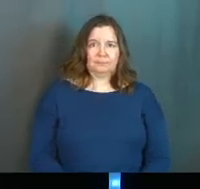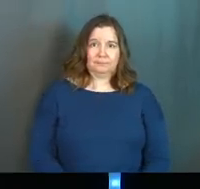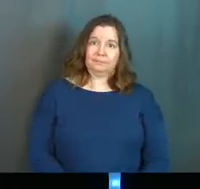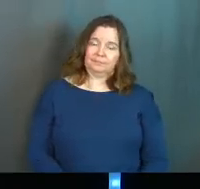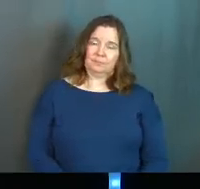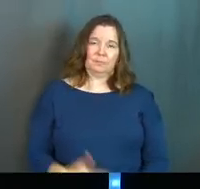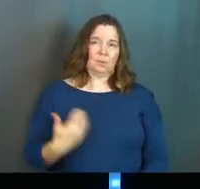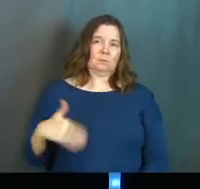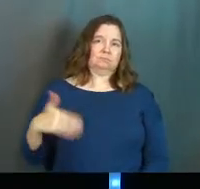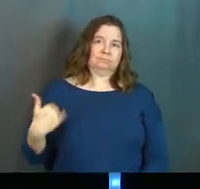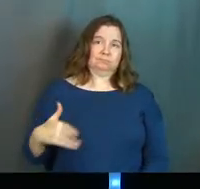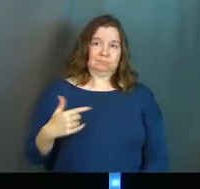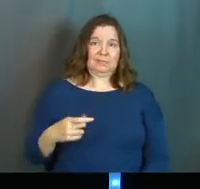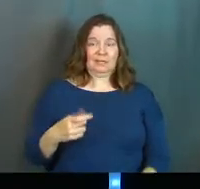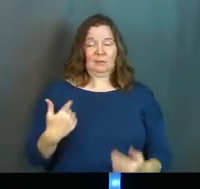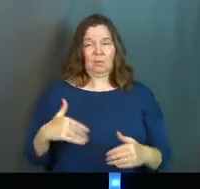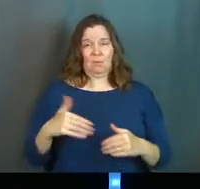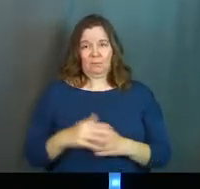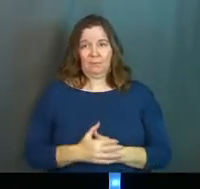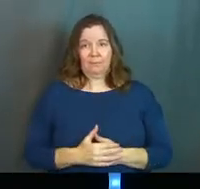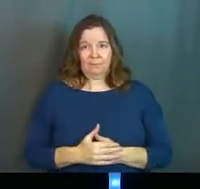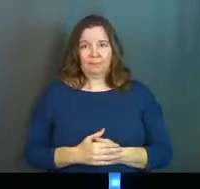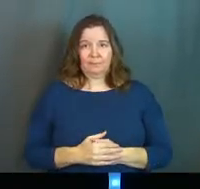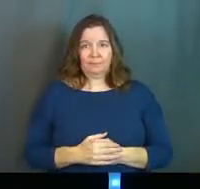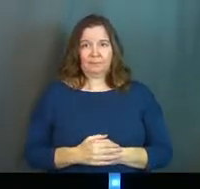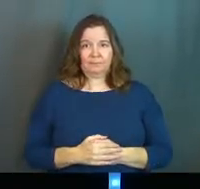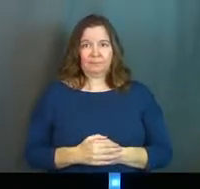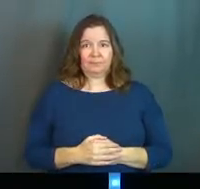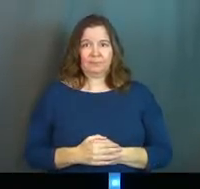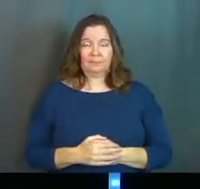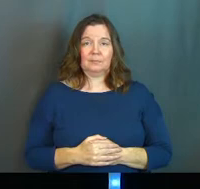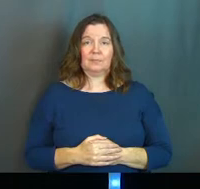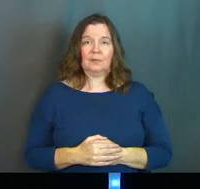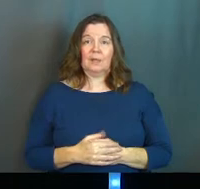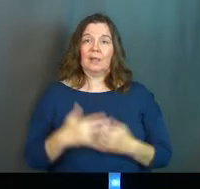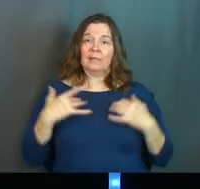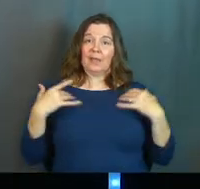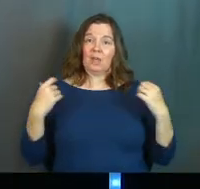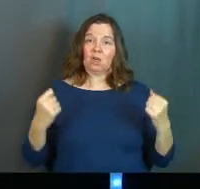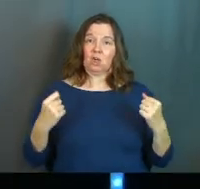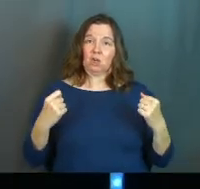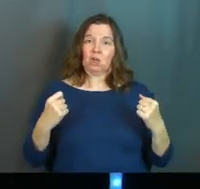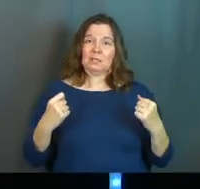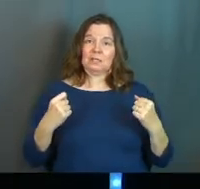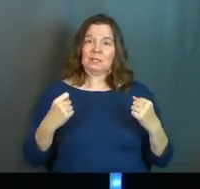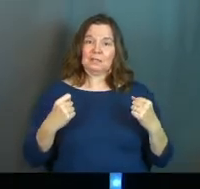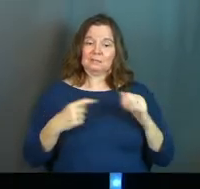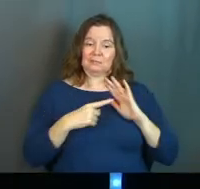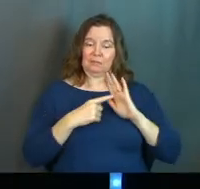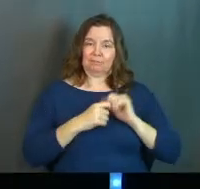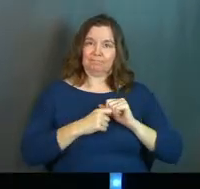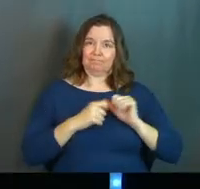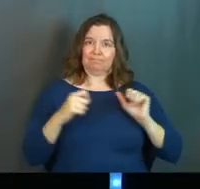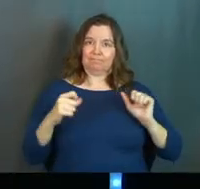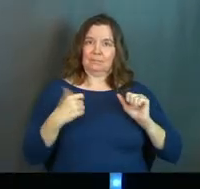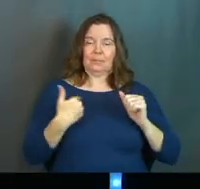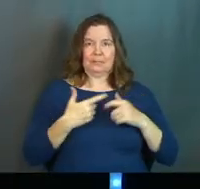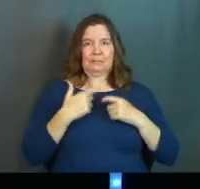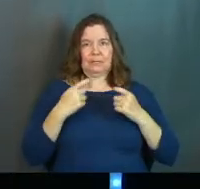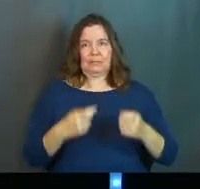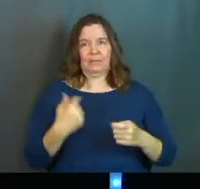That gift. Yep. That courage and vulnerability is a gift to us again